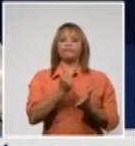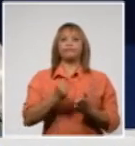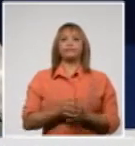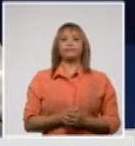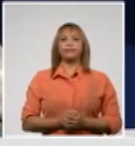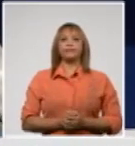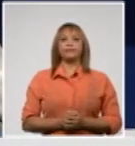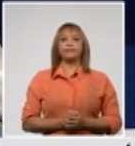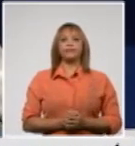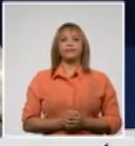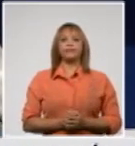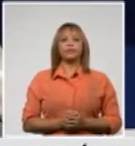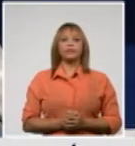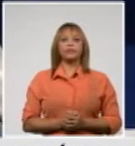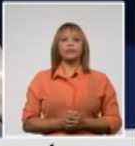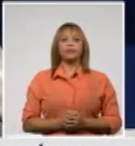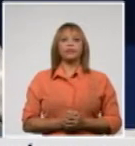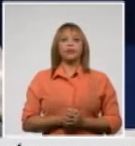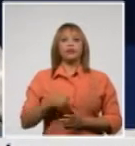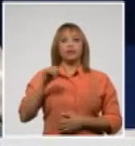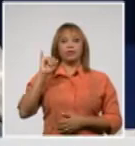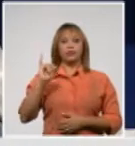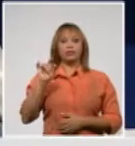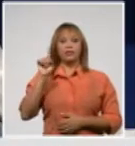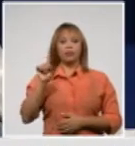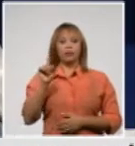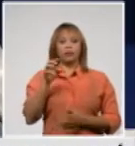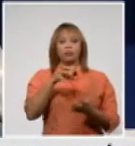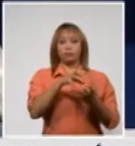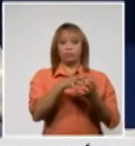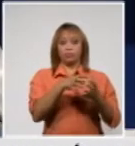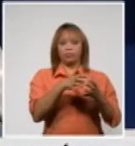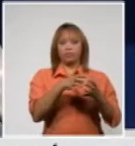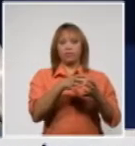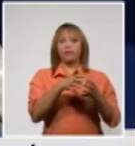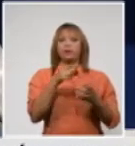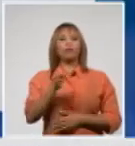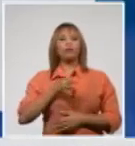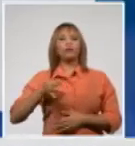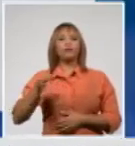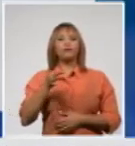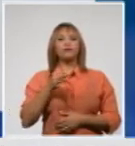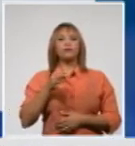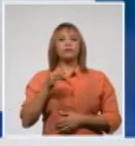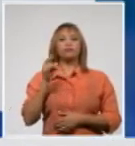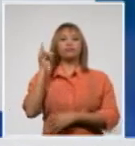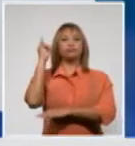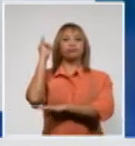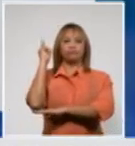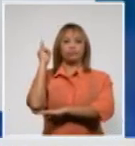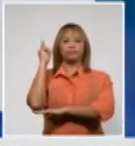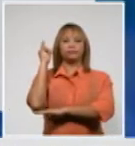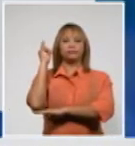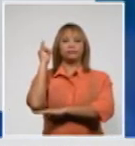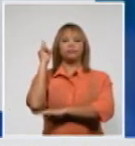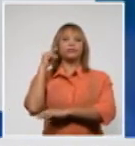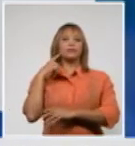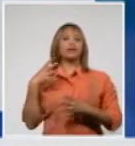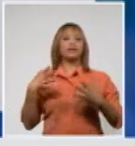As I mentioned, all of the cases diagnosed yesterday are autochthonous. 46 belong to